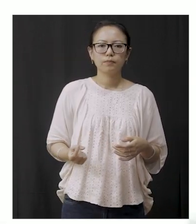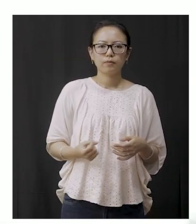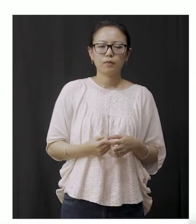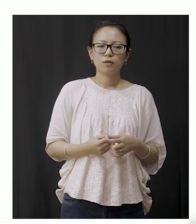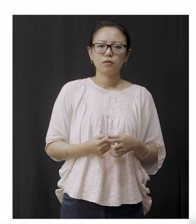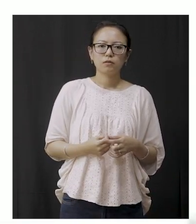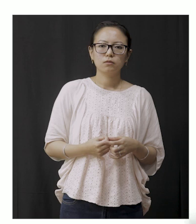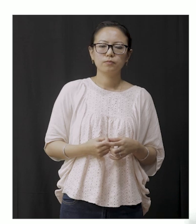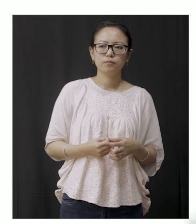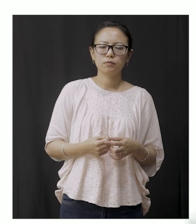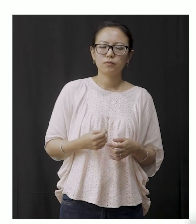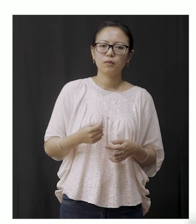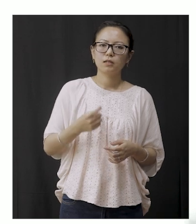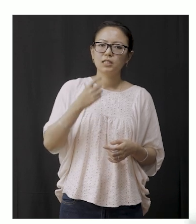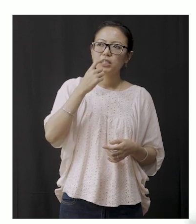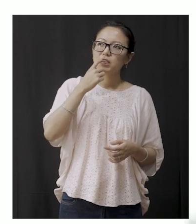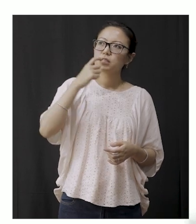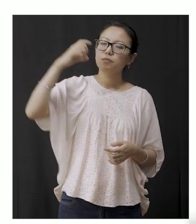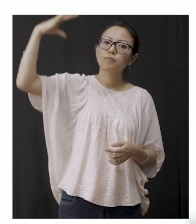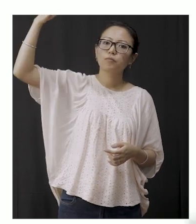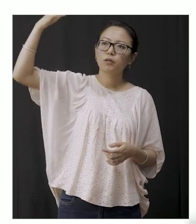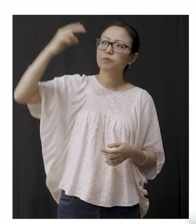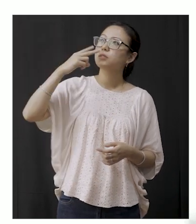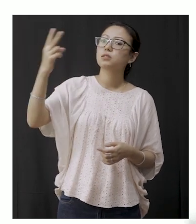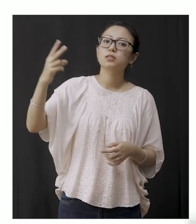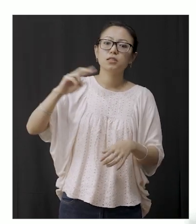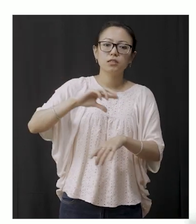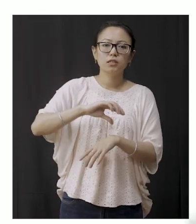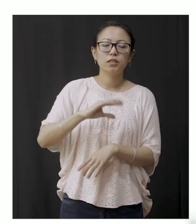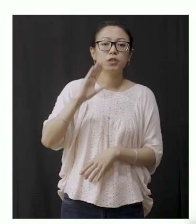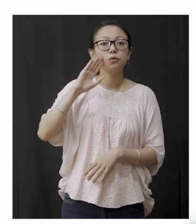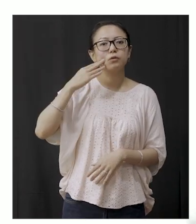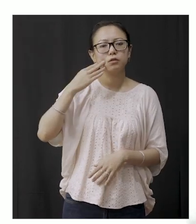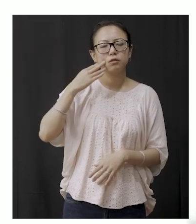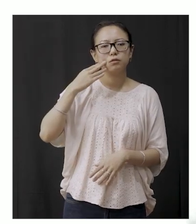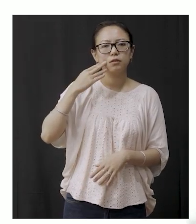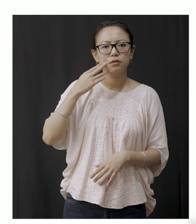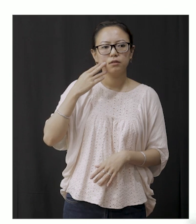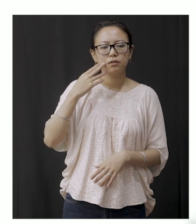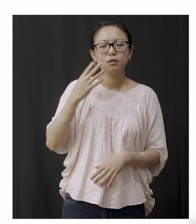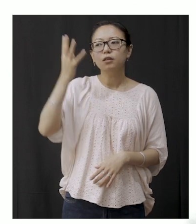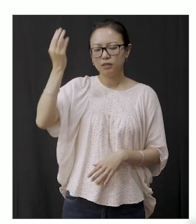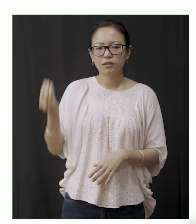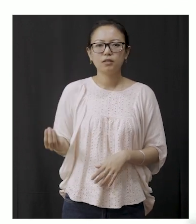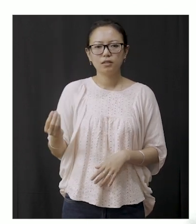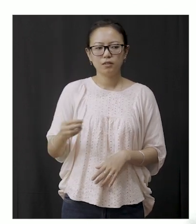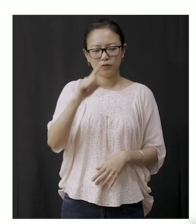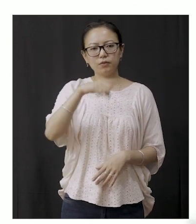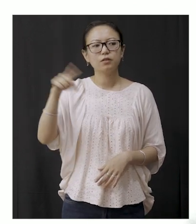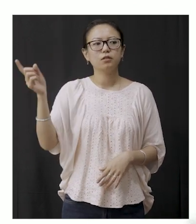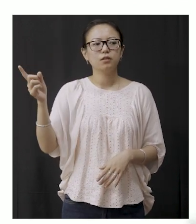it is night already, and the moon has appeared beautifully in the sky, and the birds are